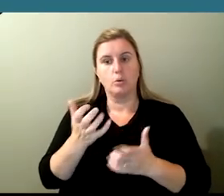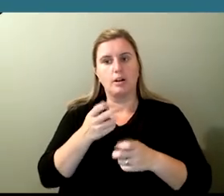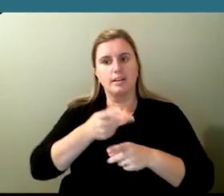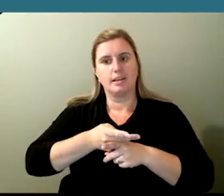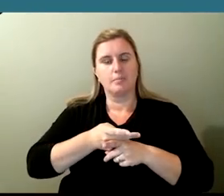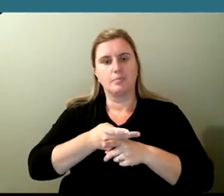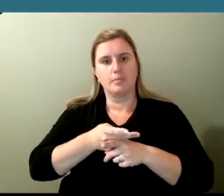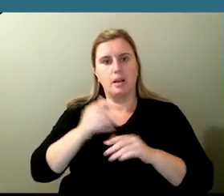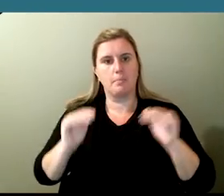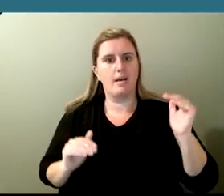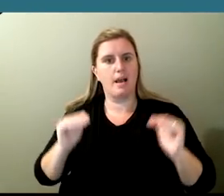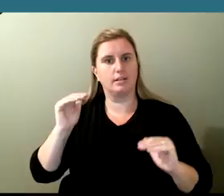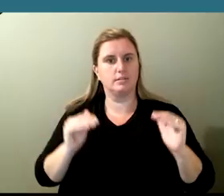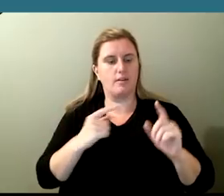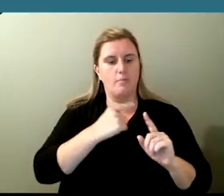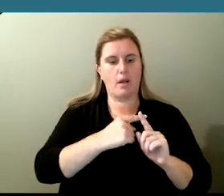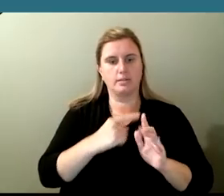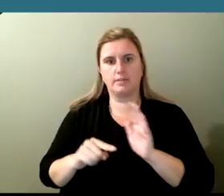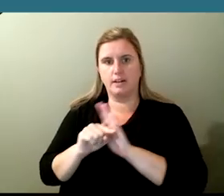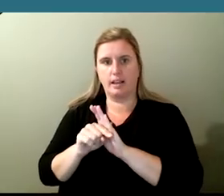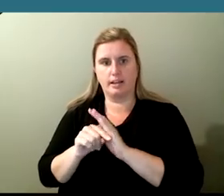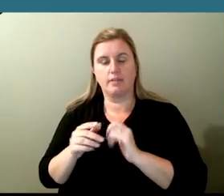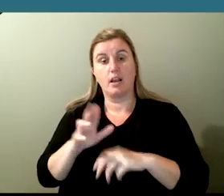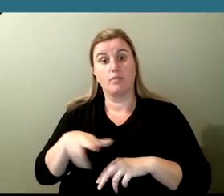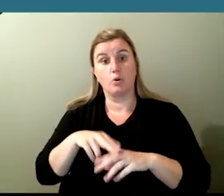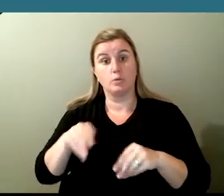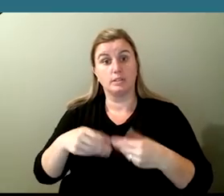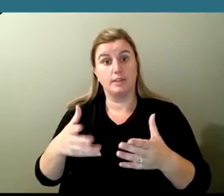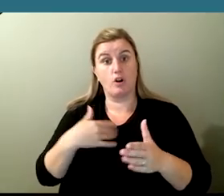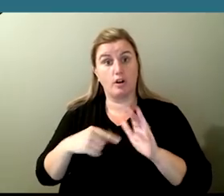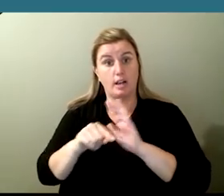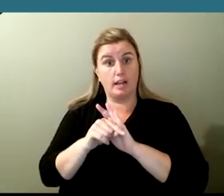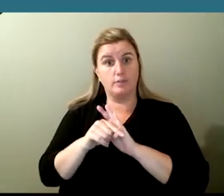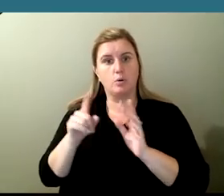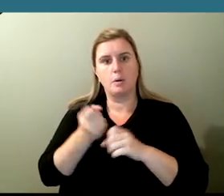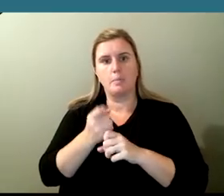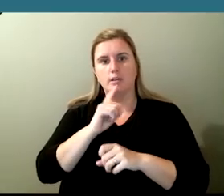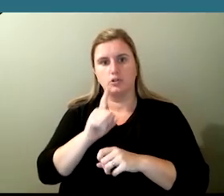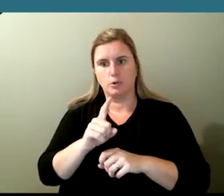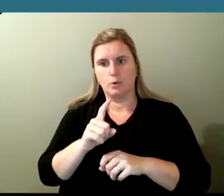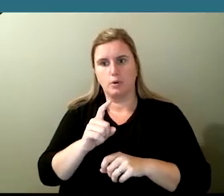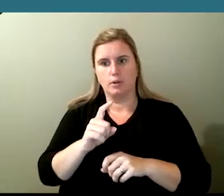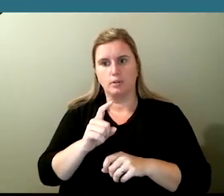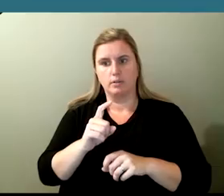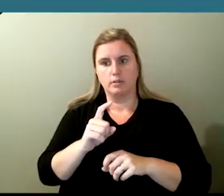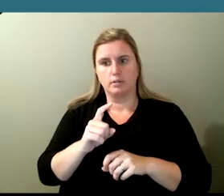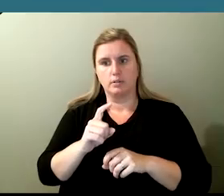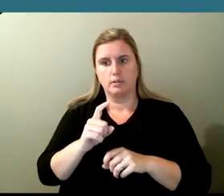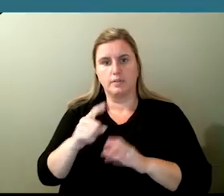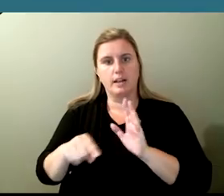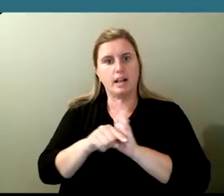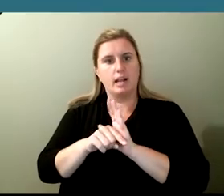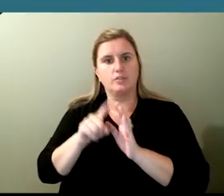a balanced ratio of positive and negatives. And of course, when delivering our negatives, we want to make sure that the negatives